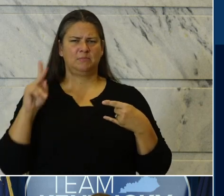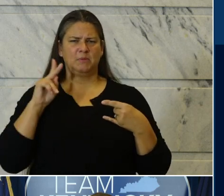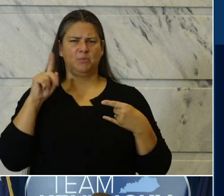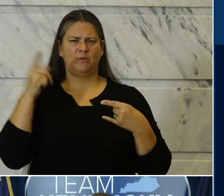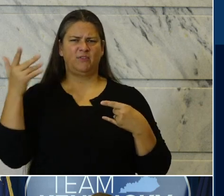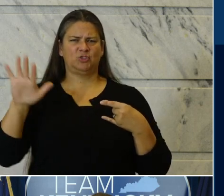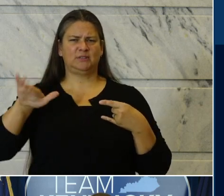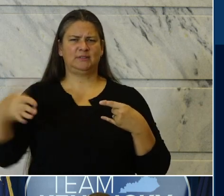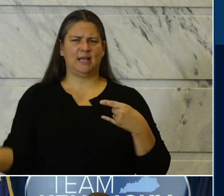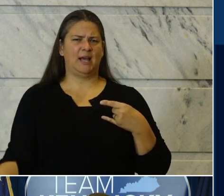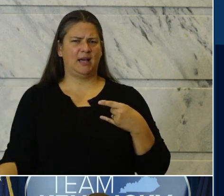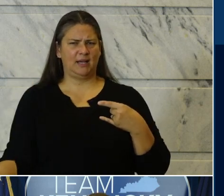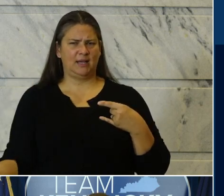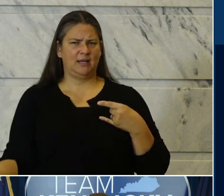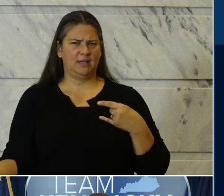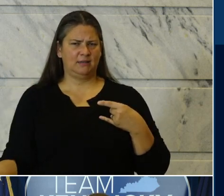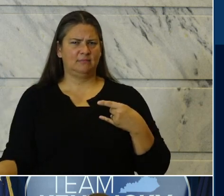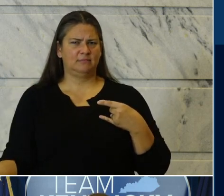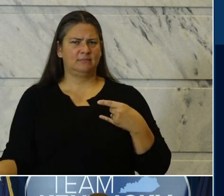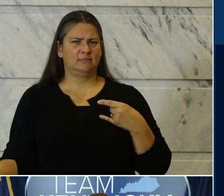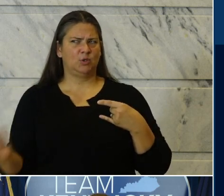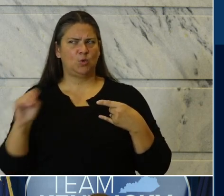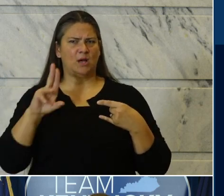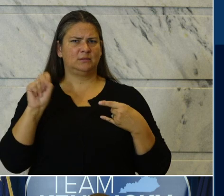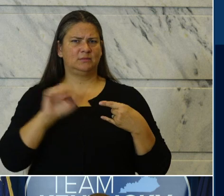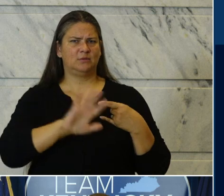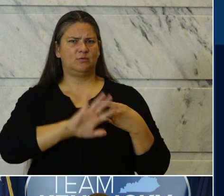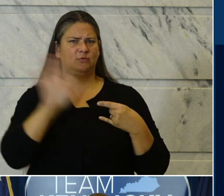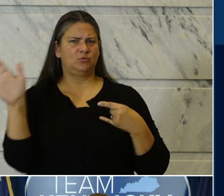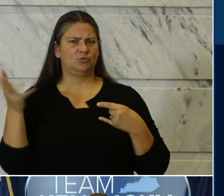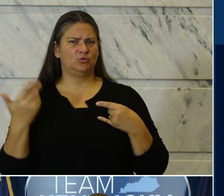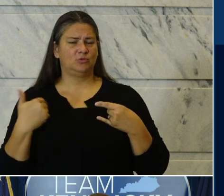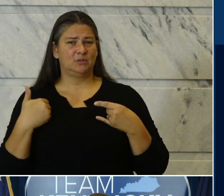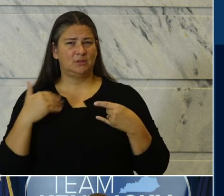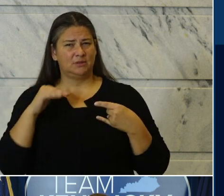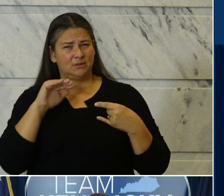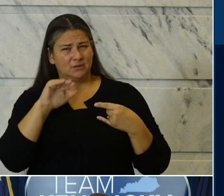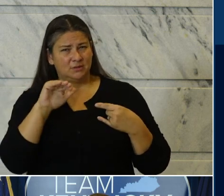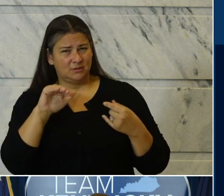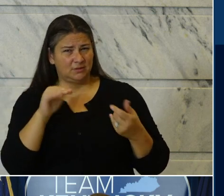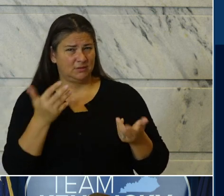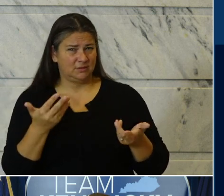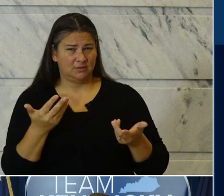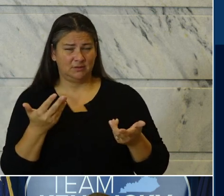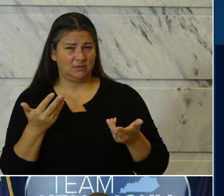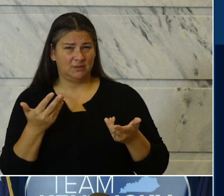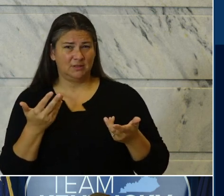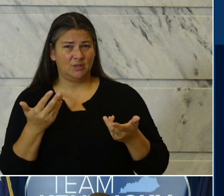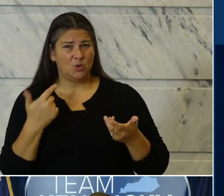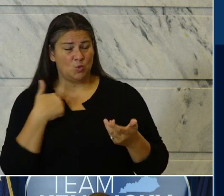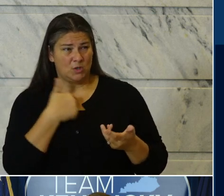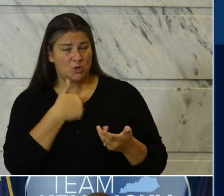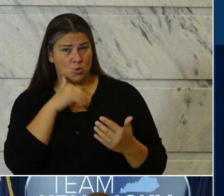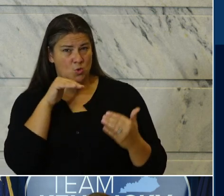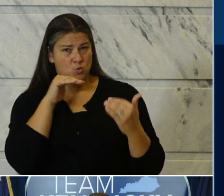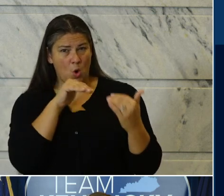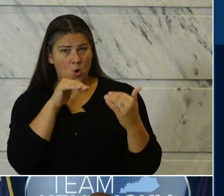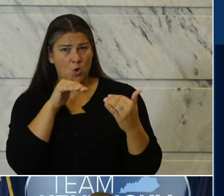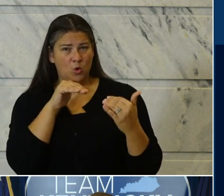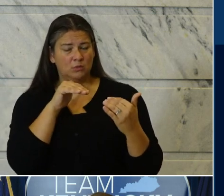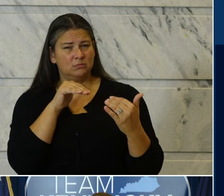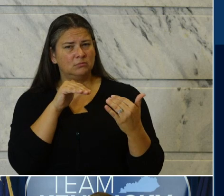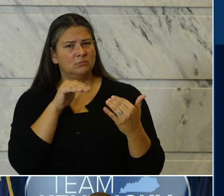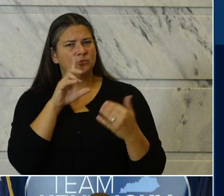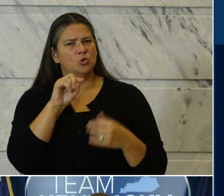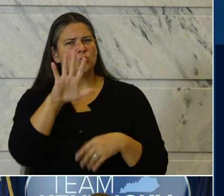200,000 people dead. I'd like to think that we could all admit with that we are at war with this virus, and you will do your